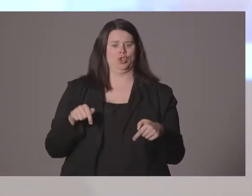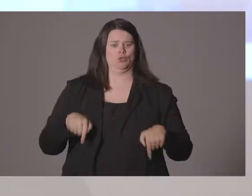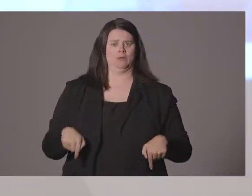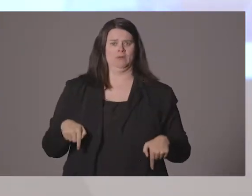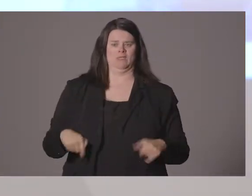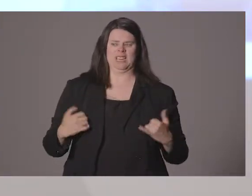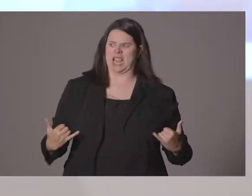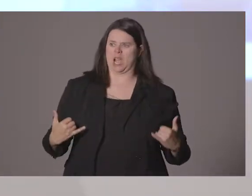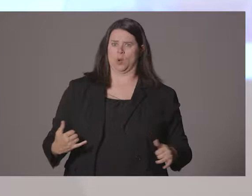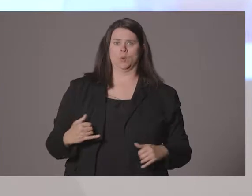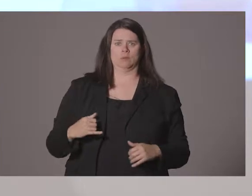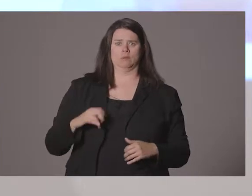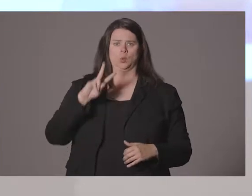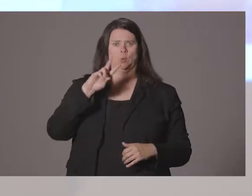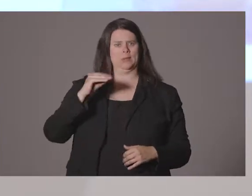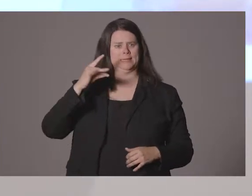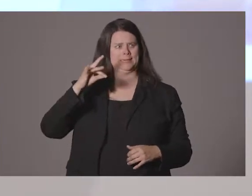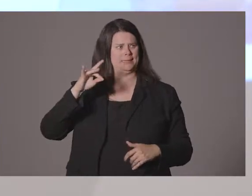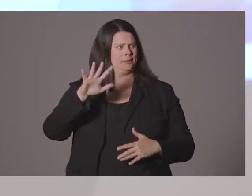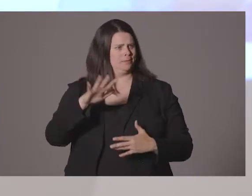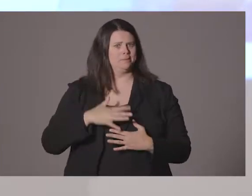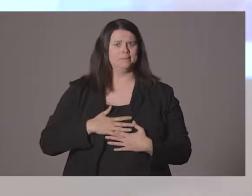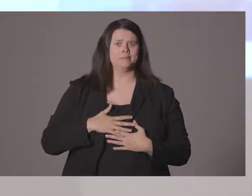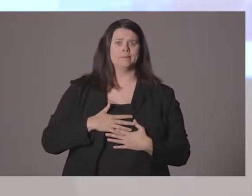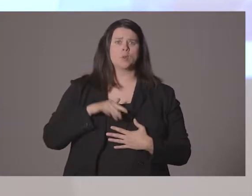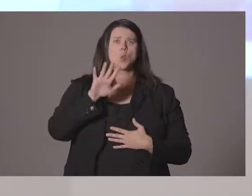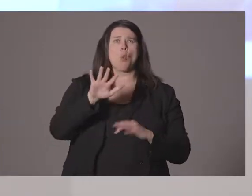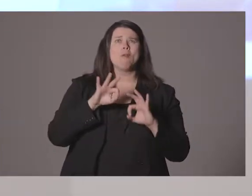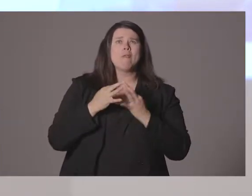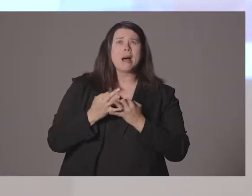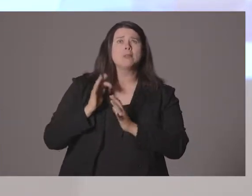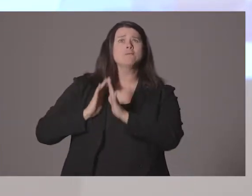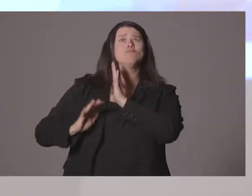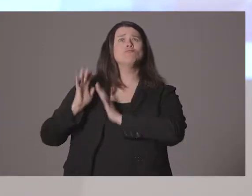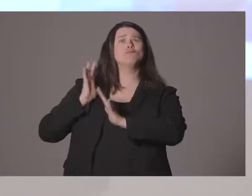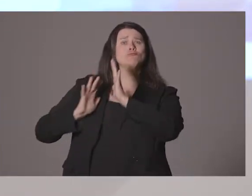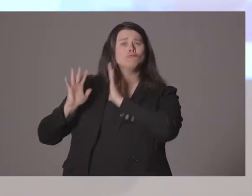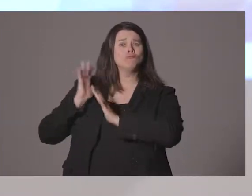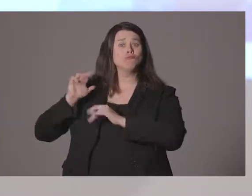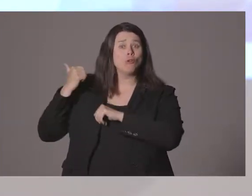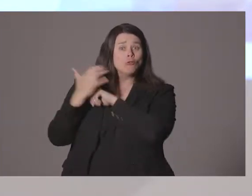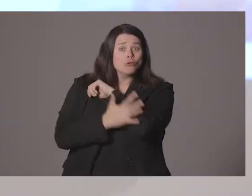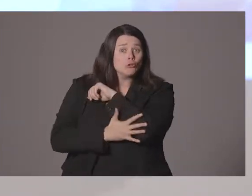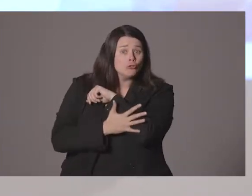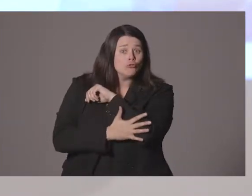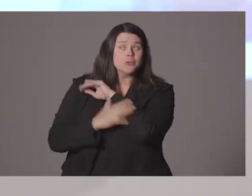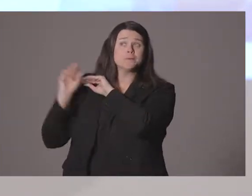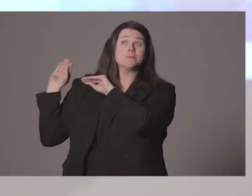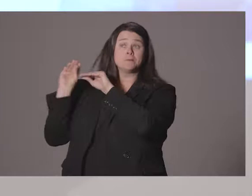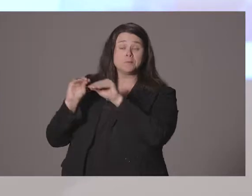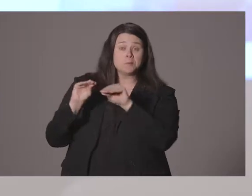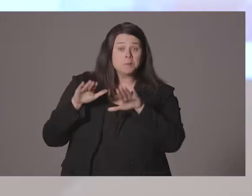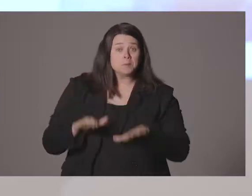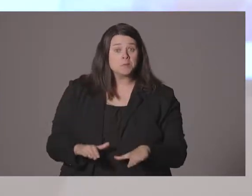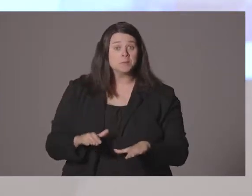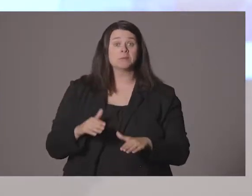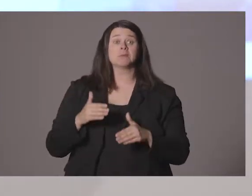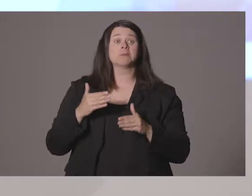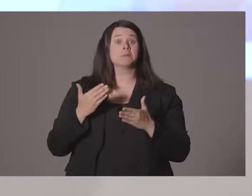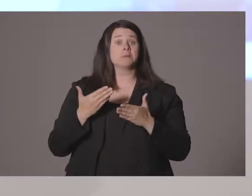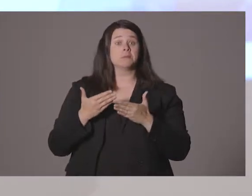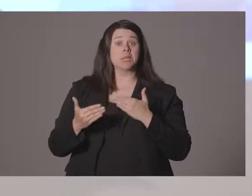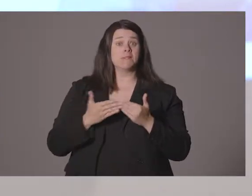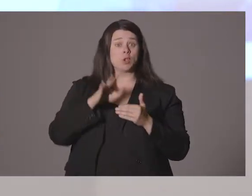own immigration lineage is, even if your particular family did not have a history connected to